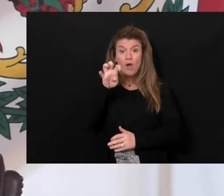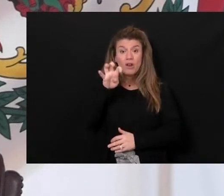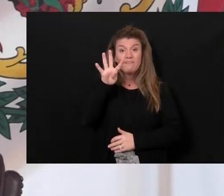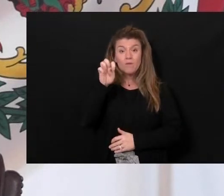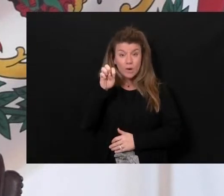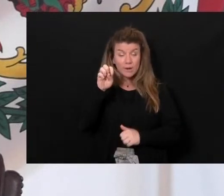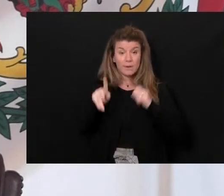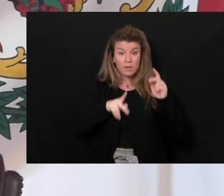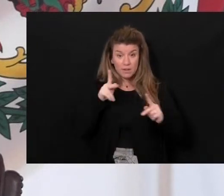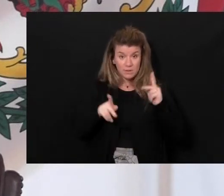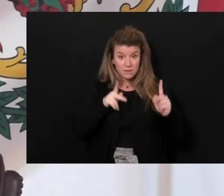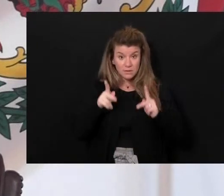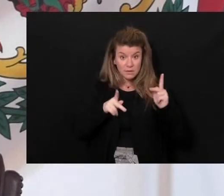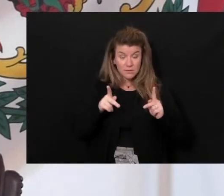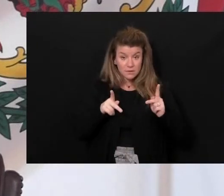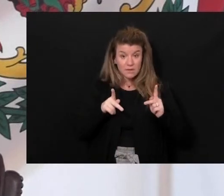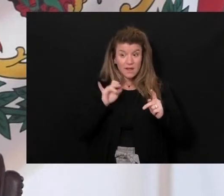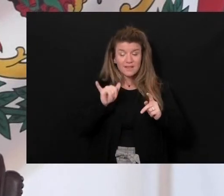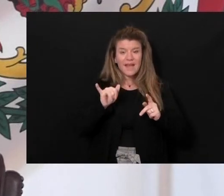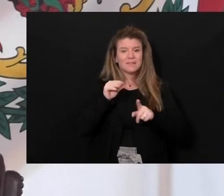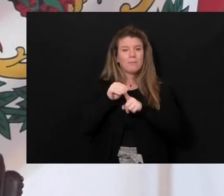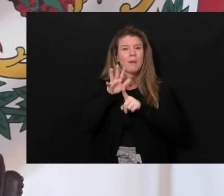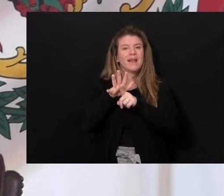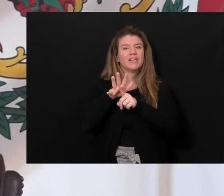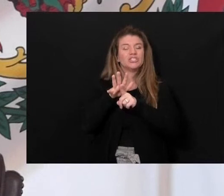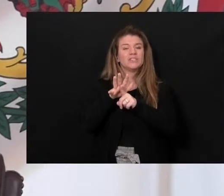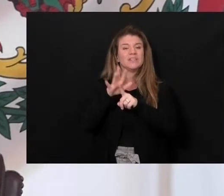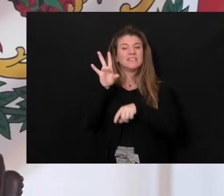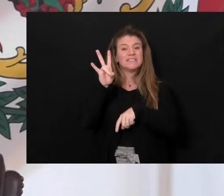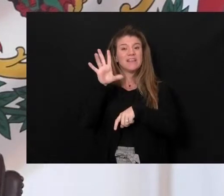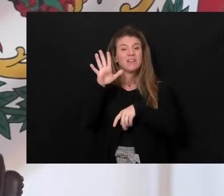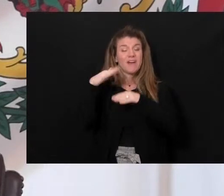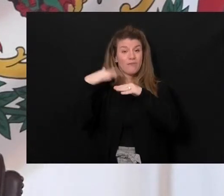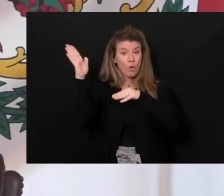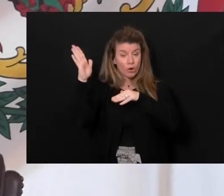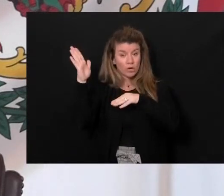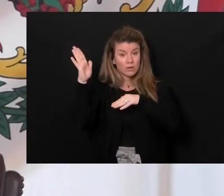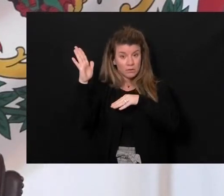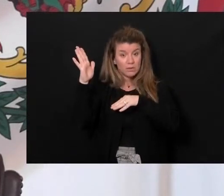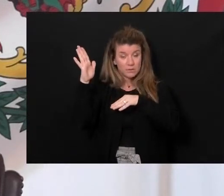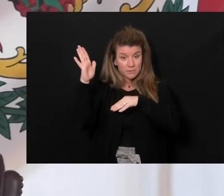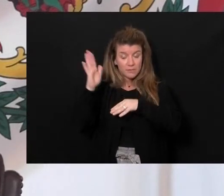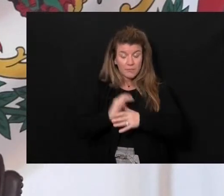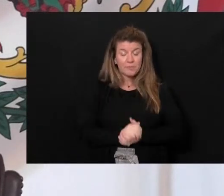37,440 individuals that are in a population of, 75 or older, and